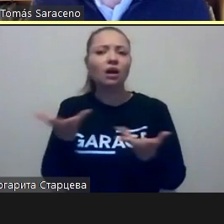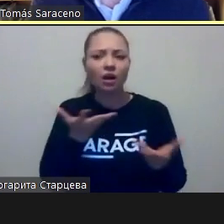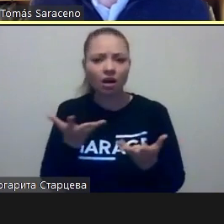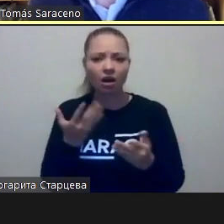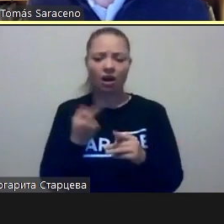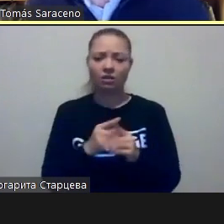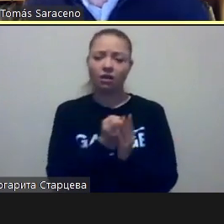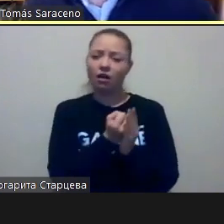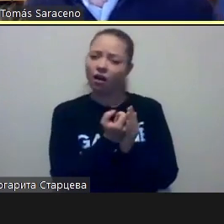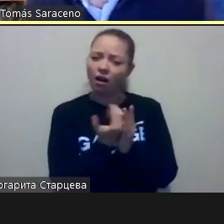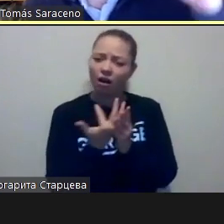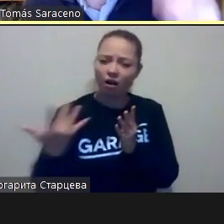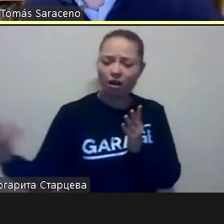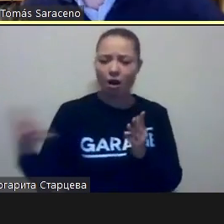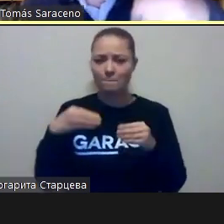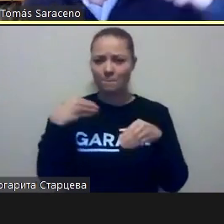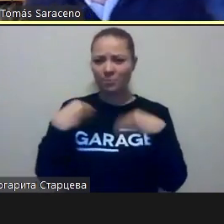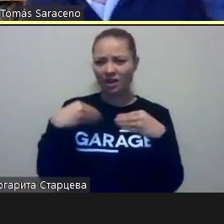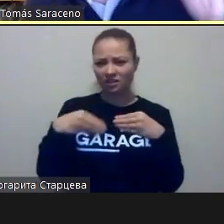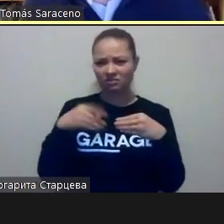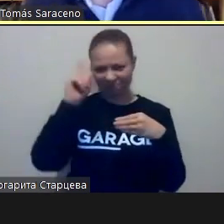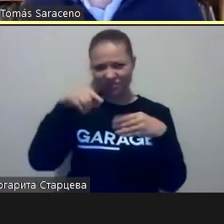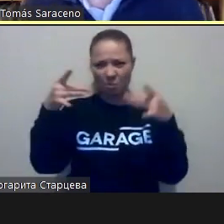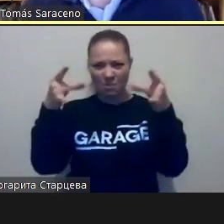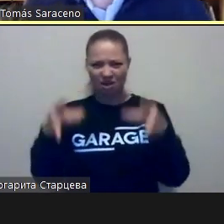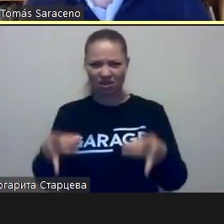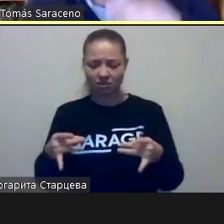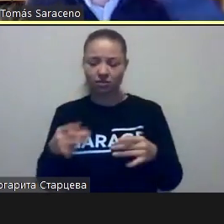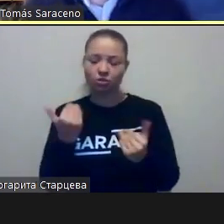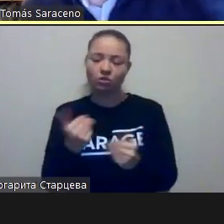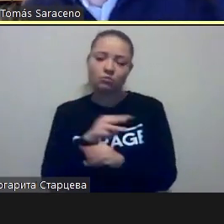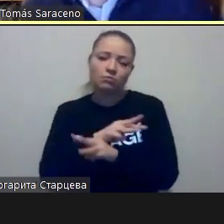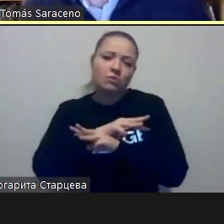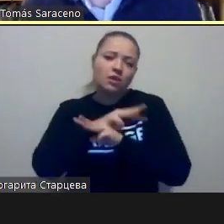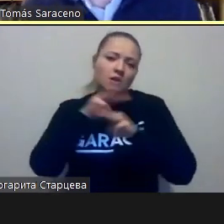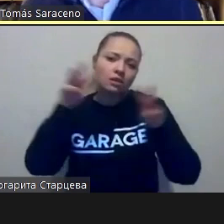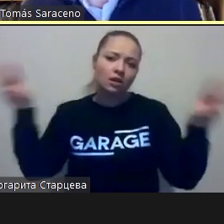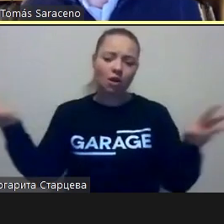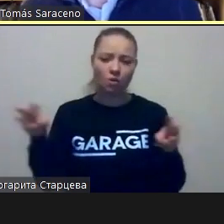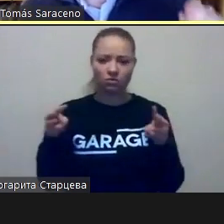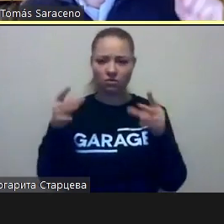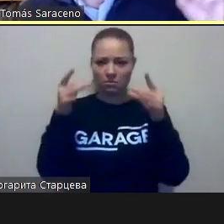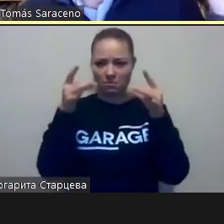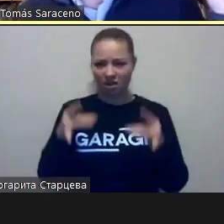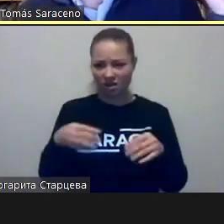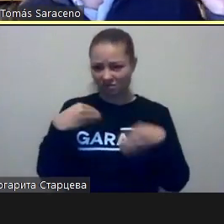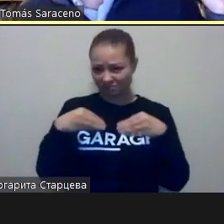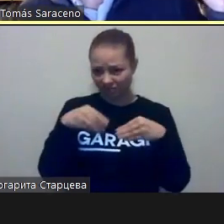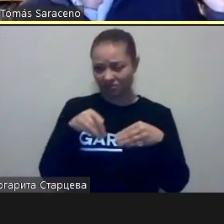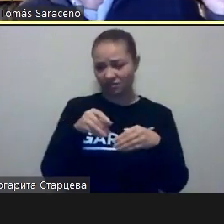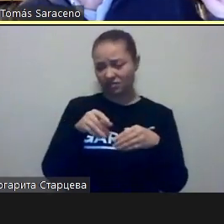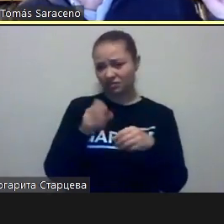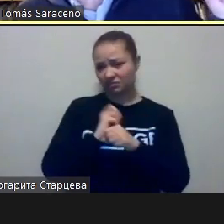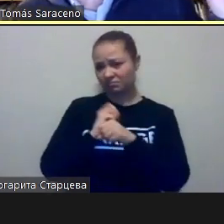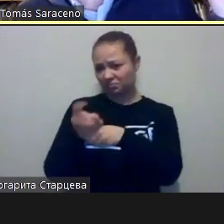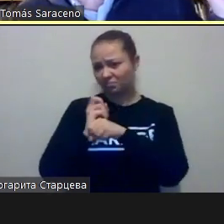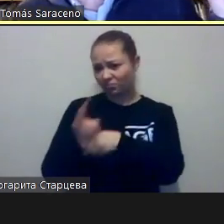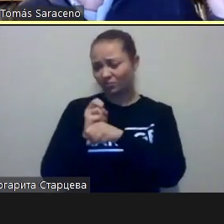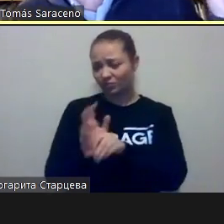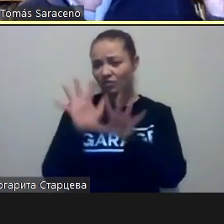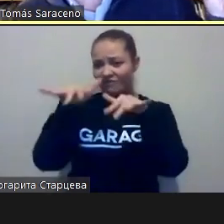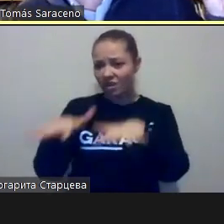them, end up in the ocean. The fishes eat the plastic. And today also we find, there was yesterday I think so